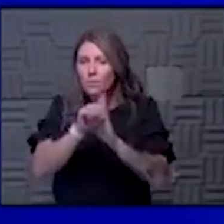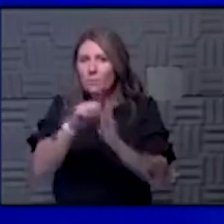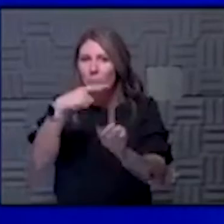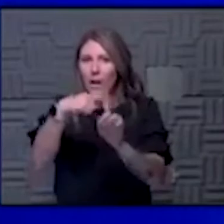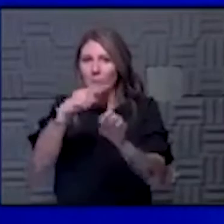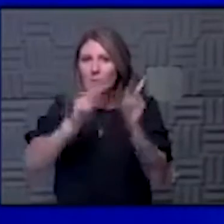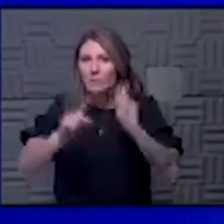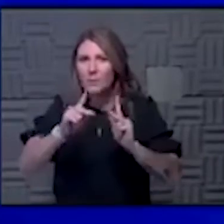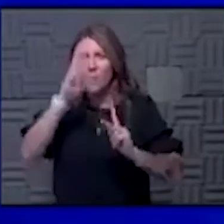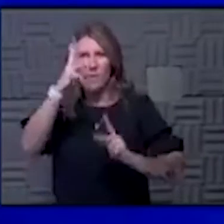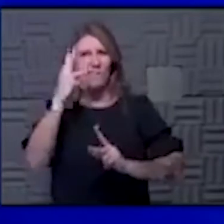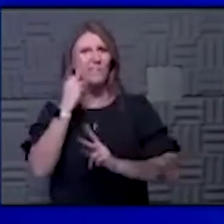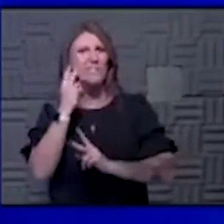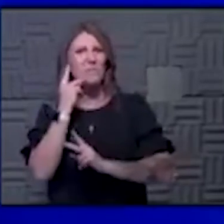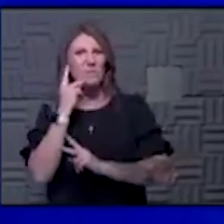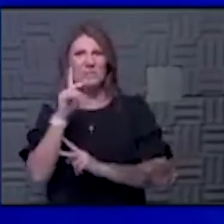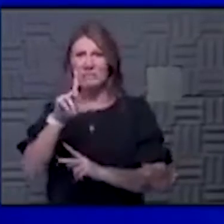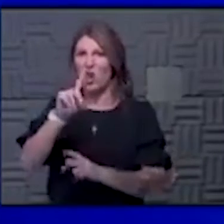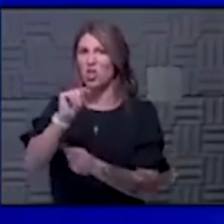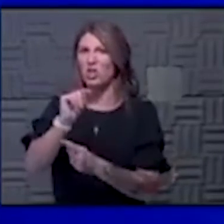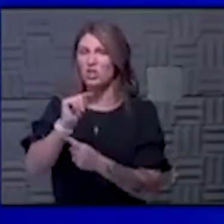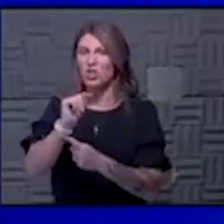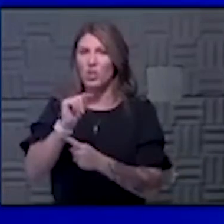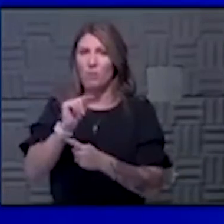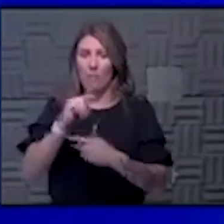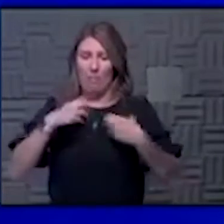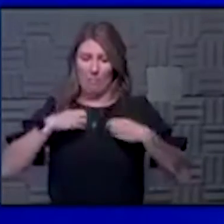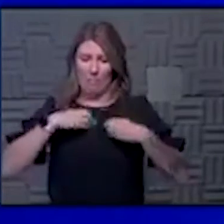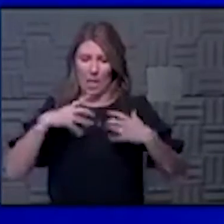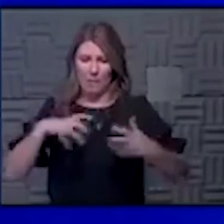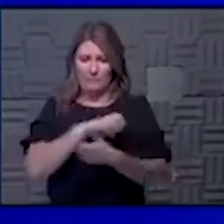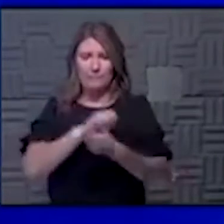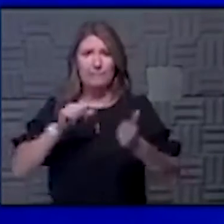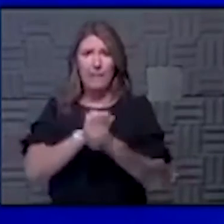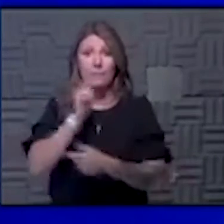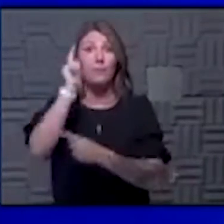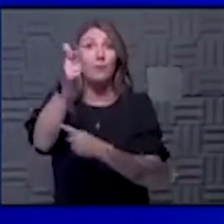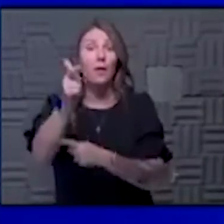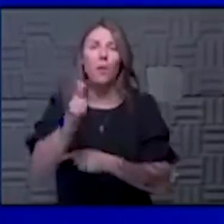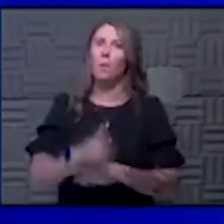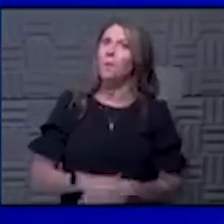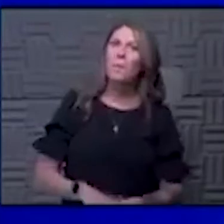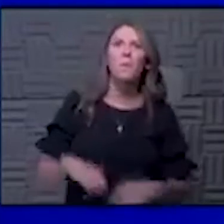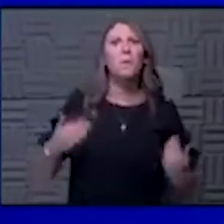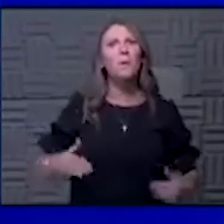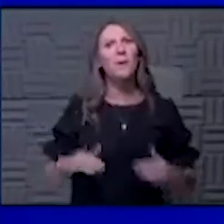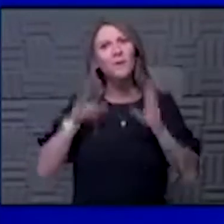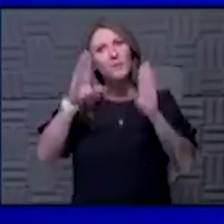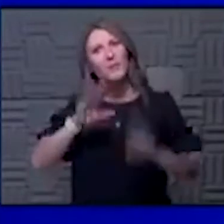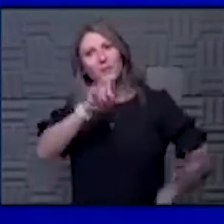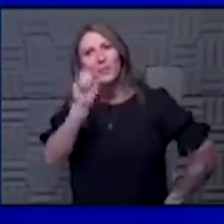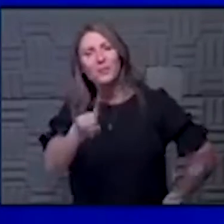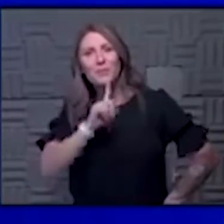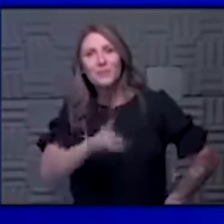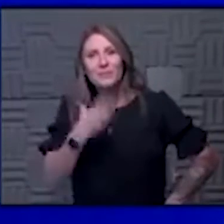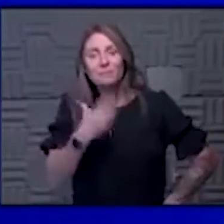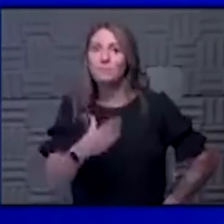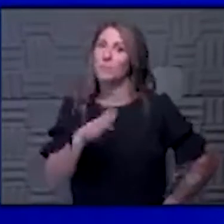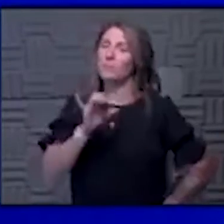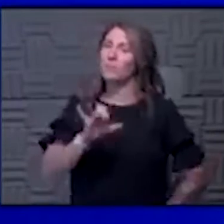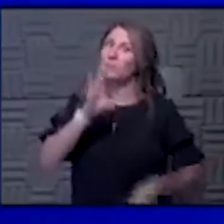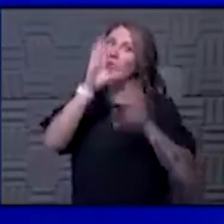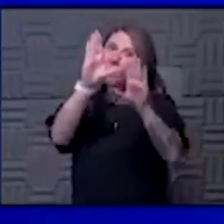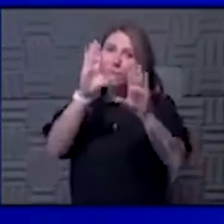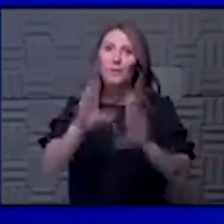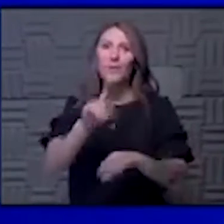experience lung damage or other long-term health effects? Oh man, another great Golly. question. These are really good. So, that's a great question.